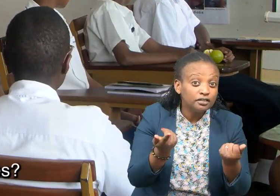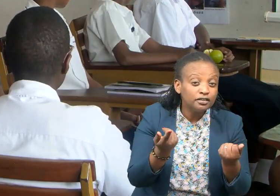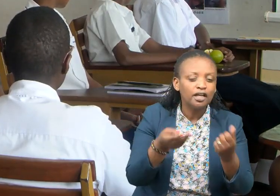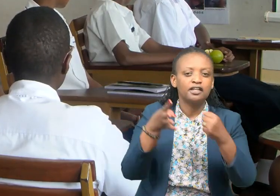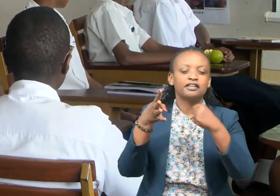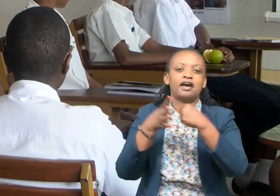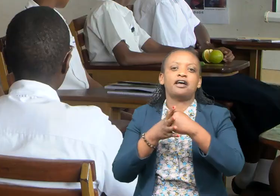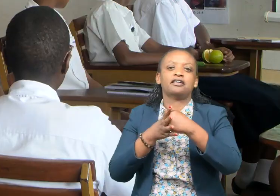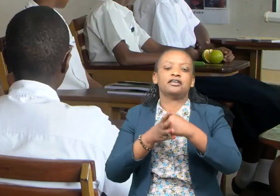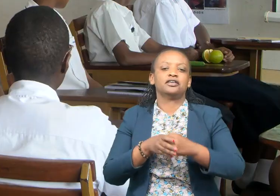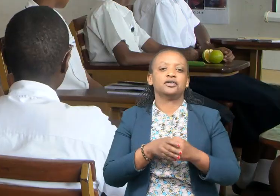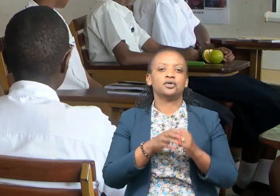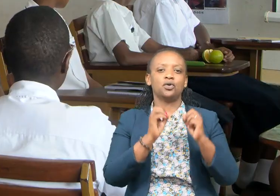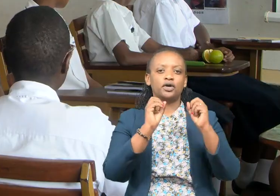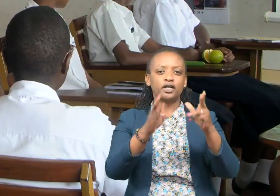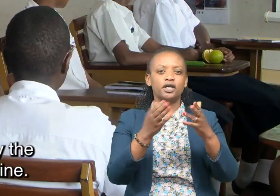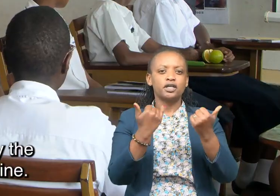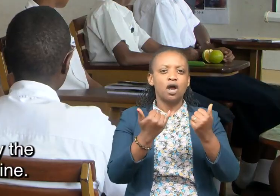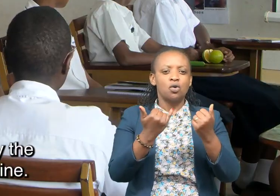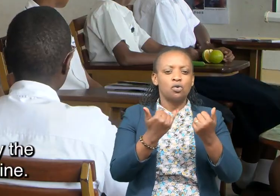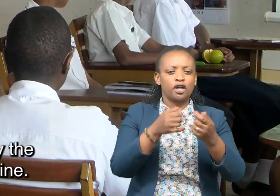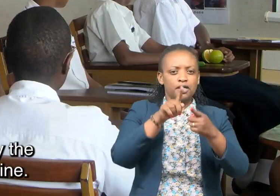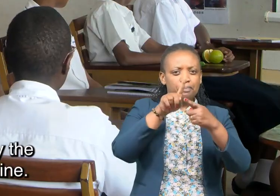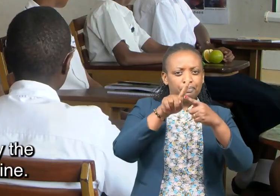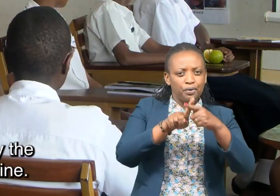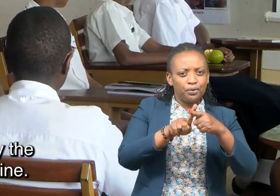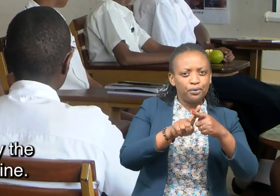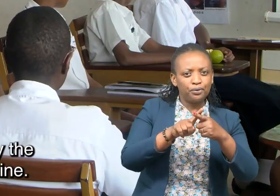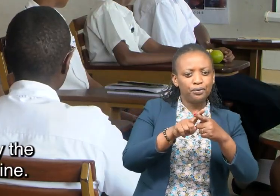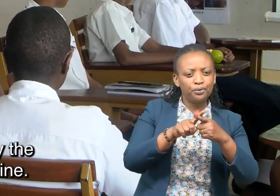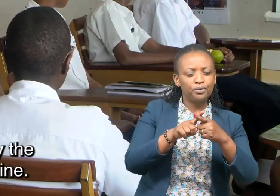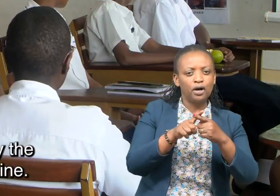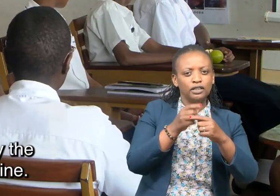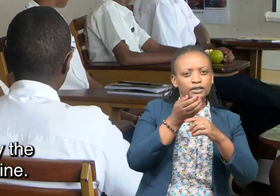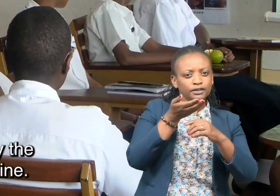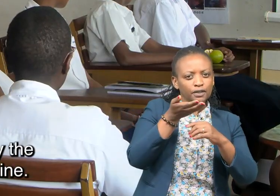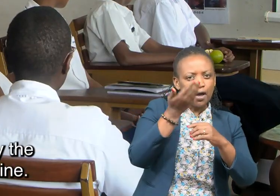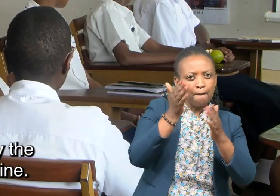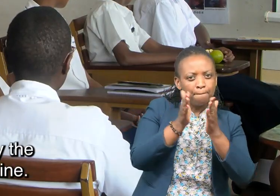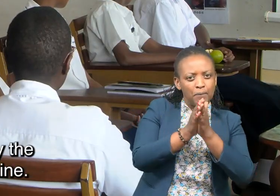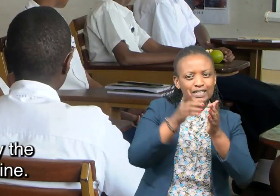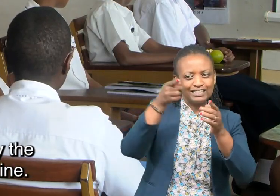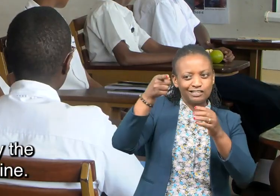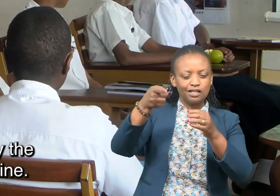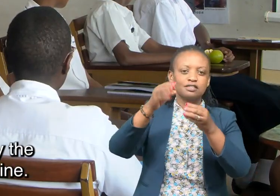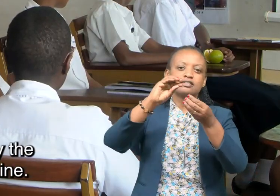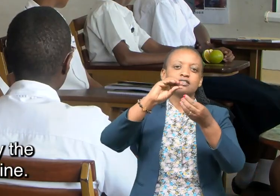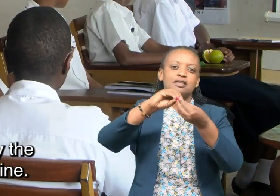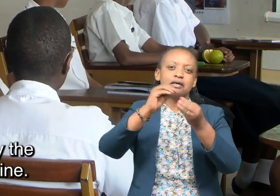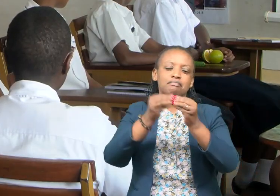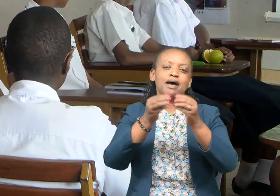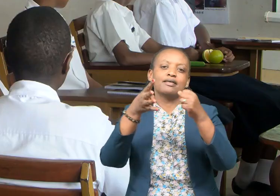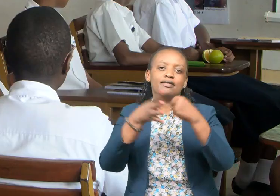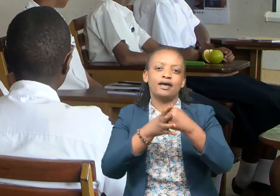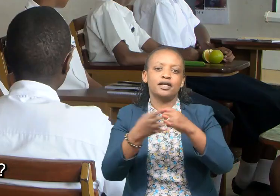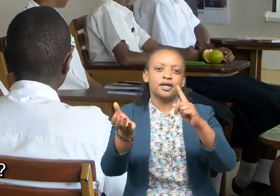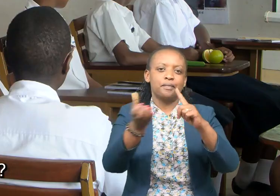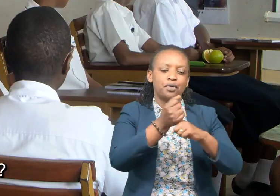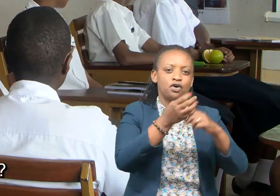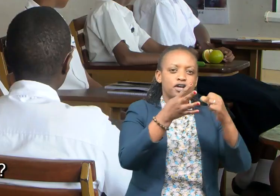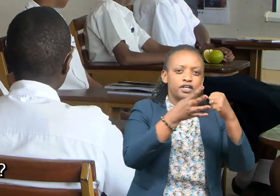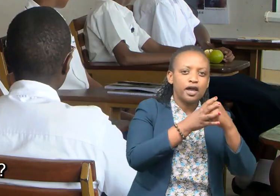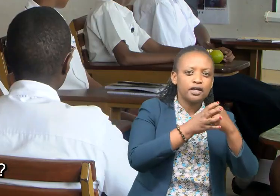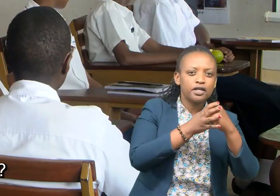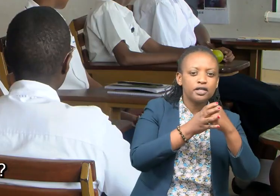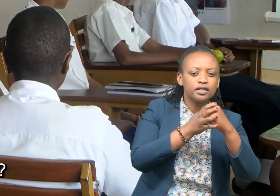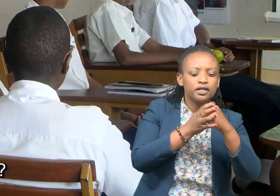times 9. Okay. So we multiply the numerator by this 9 to